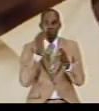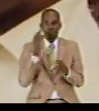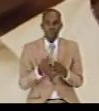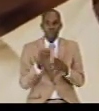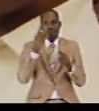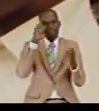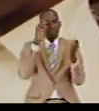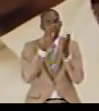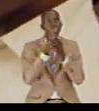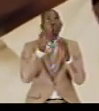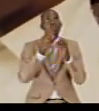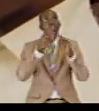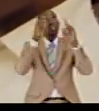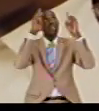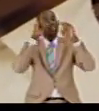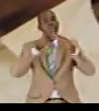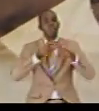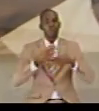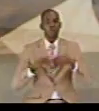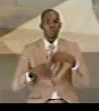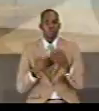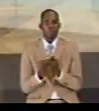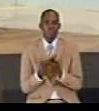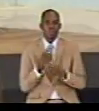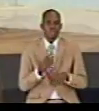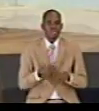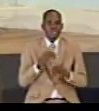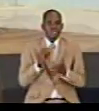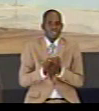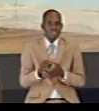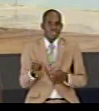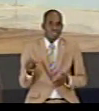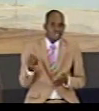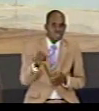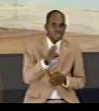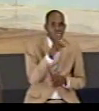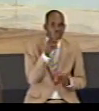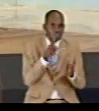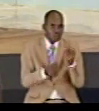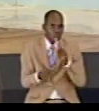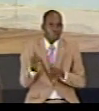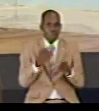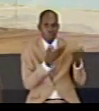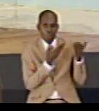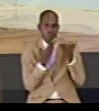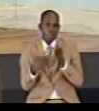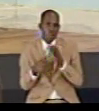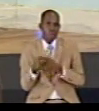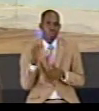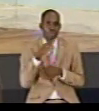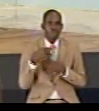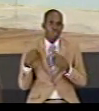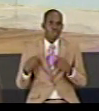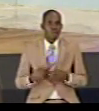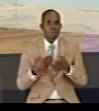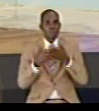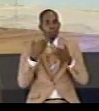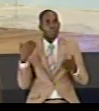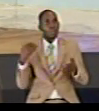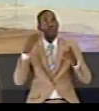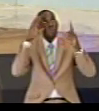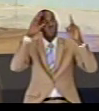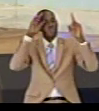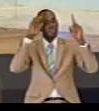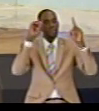in him at all times. That ye people, pour out your heart before him.